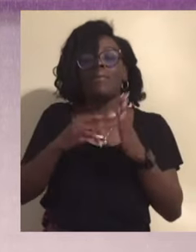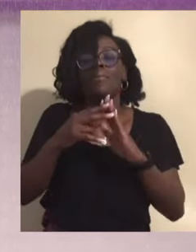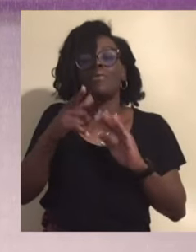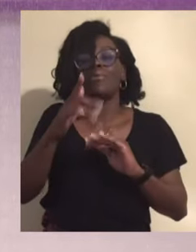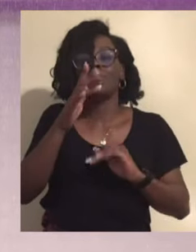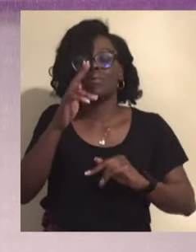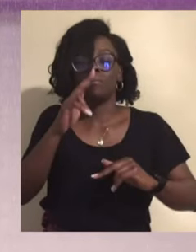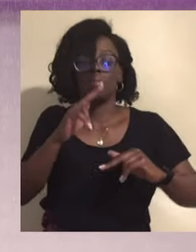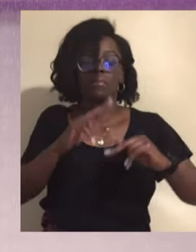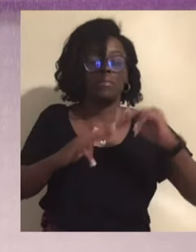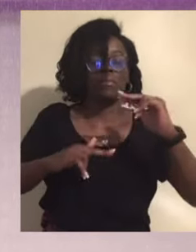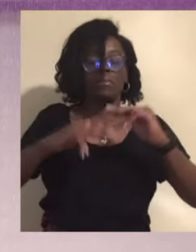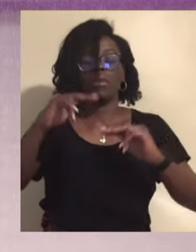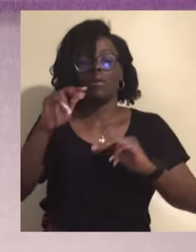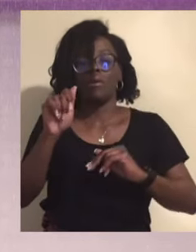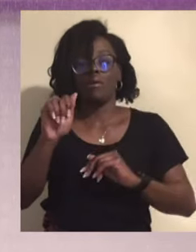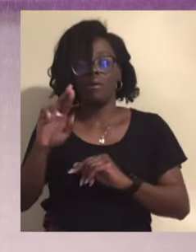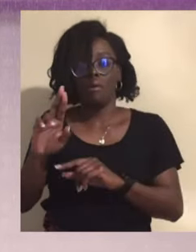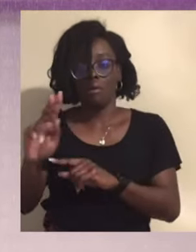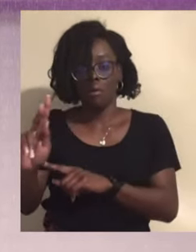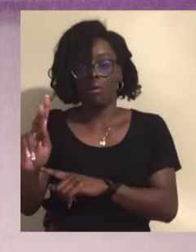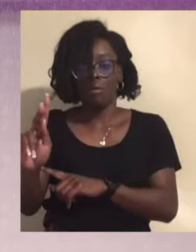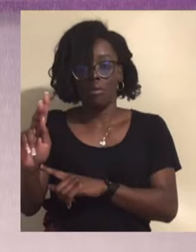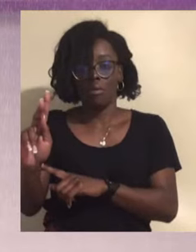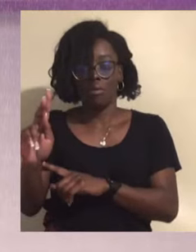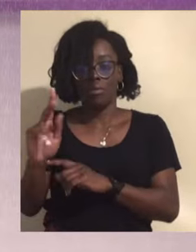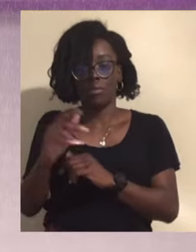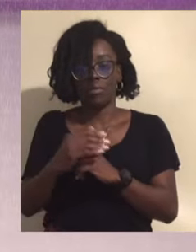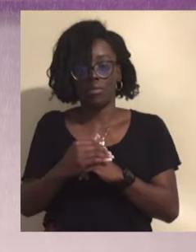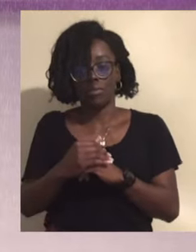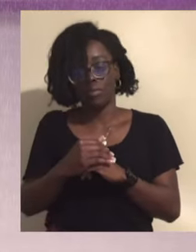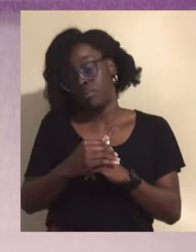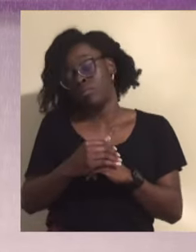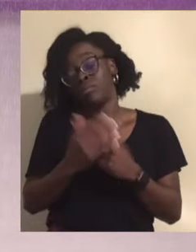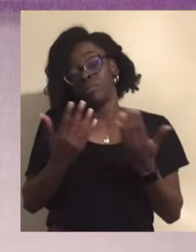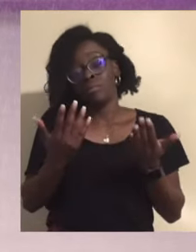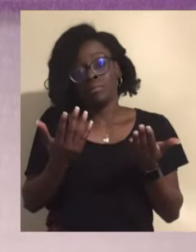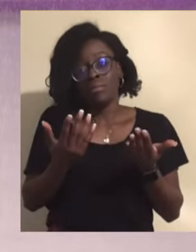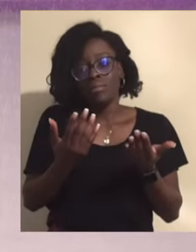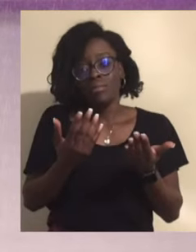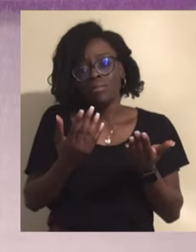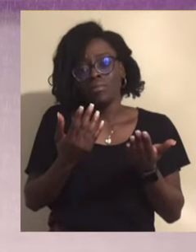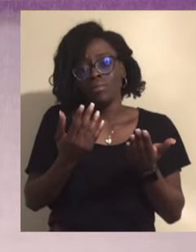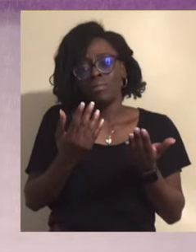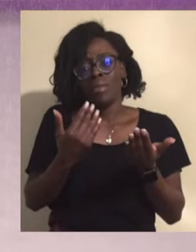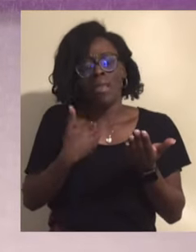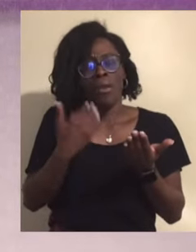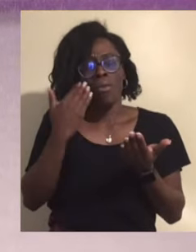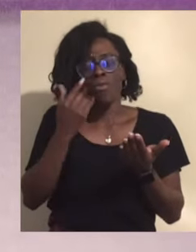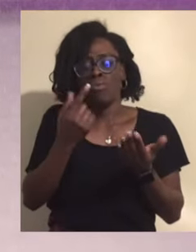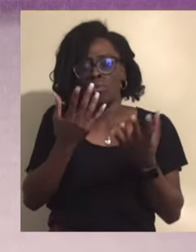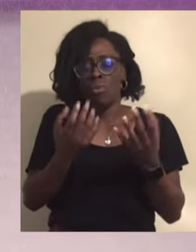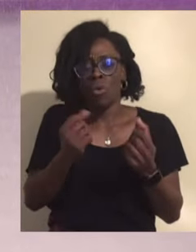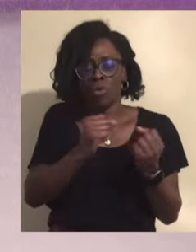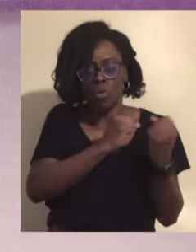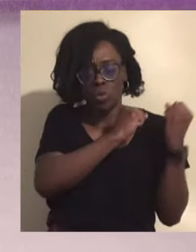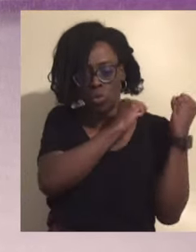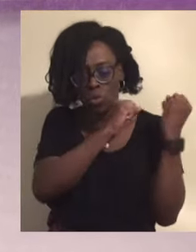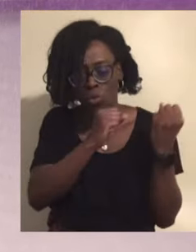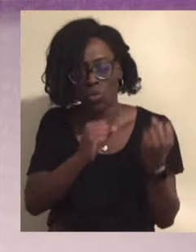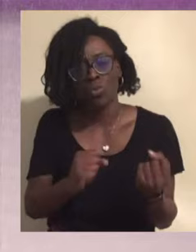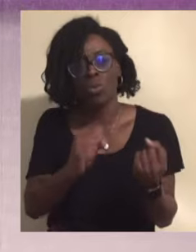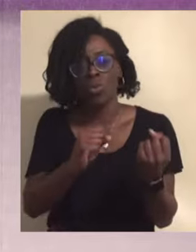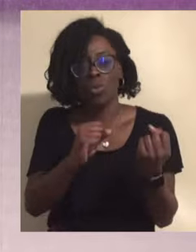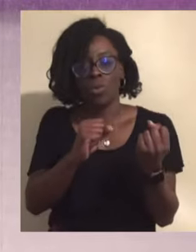And here's the thing, Hubbard, if you're like me, you want to build it so strong that when the flood does come and